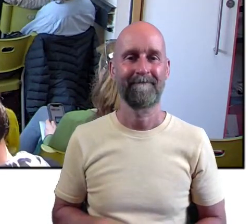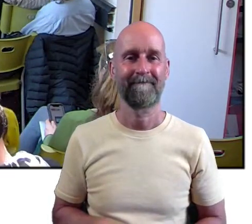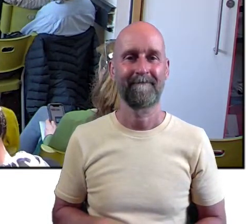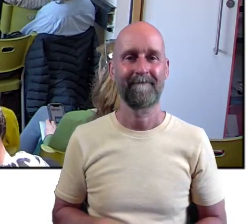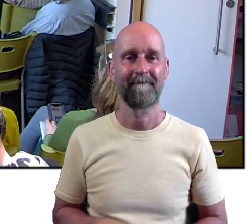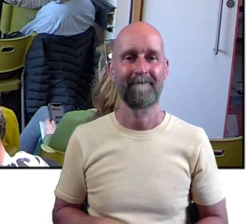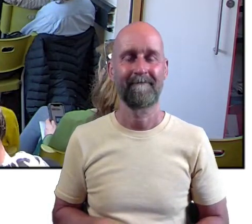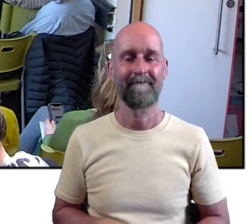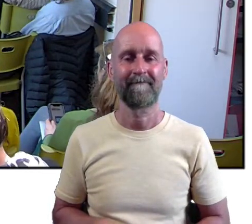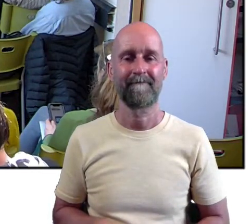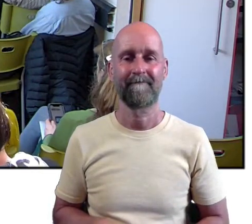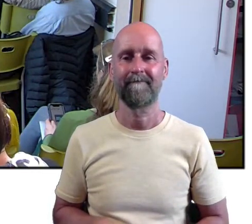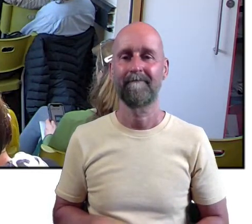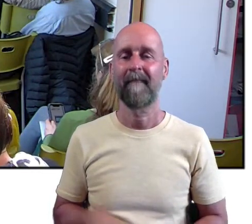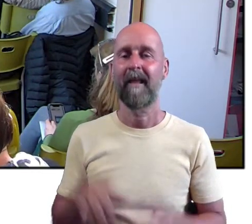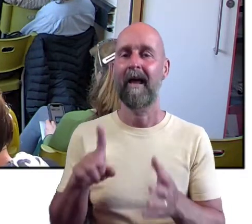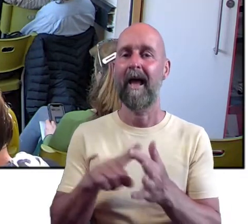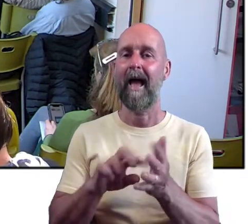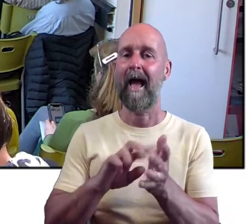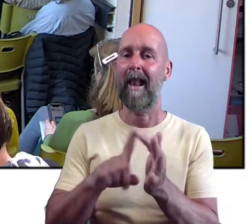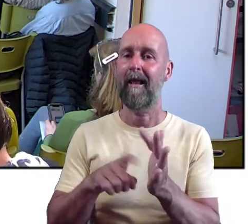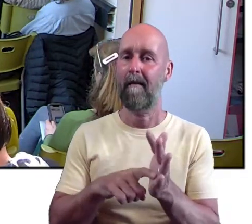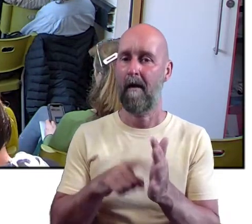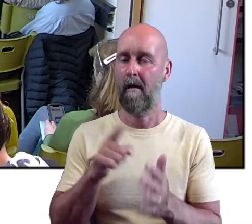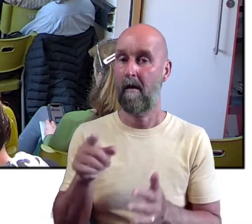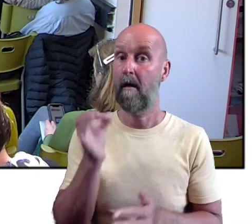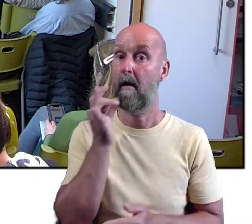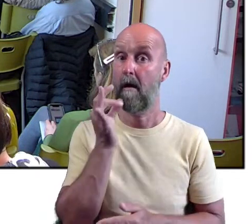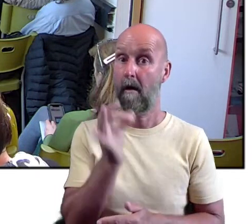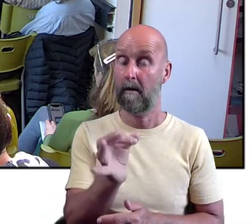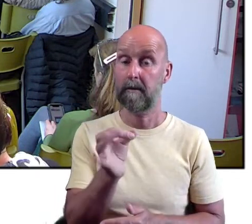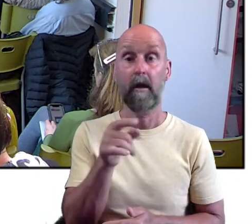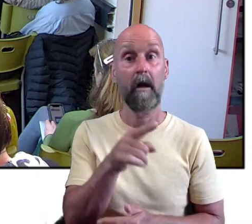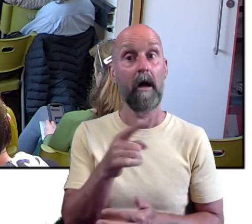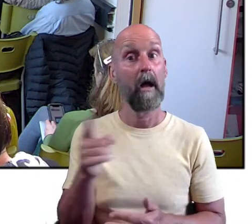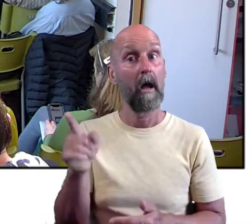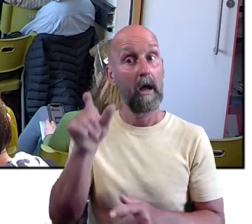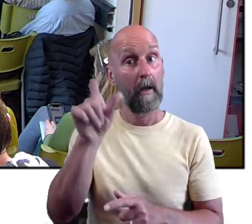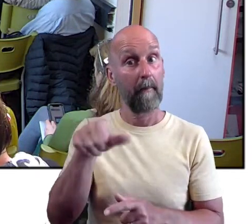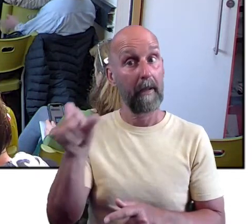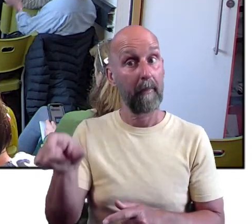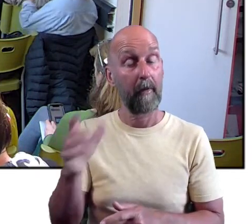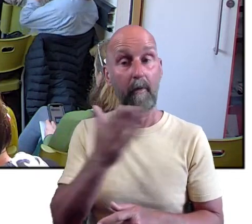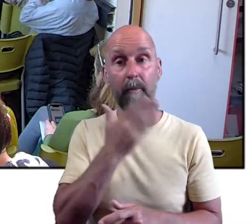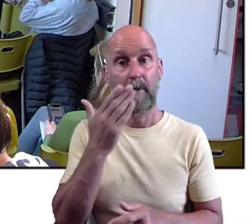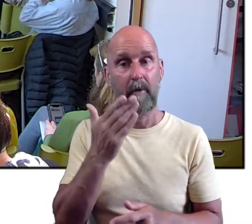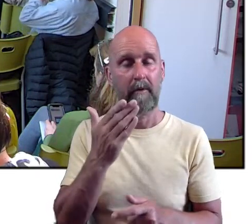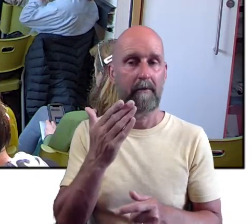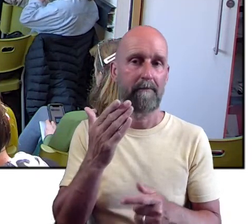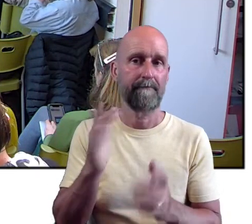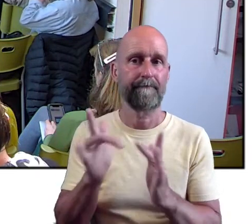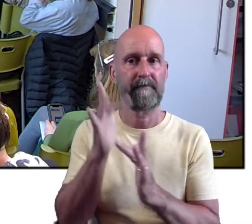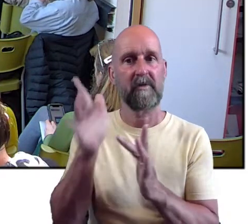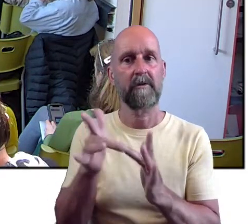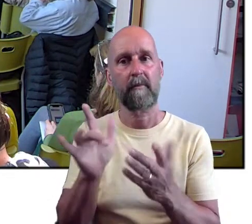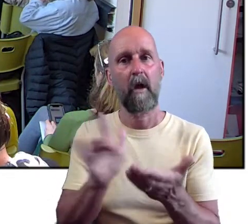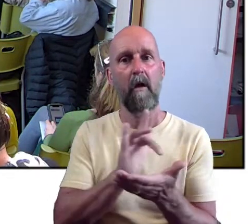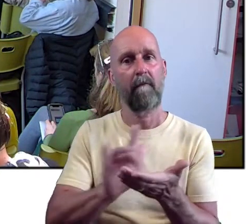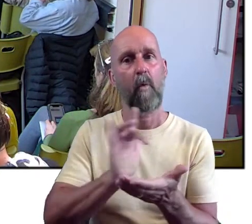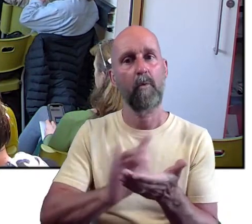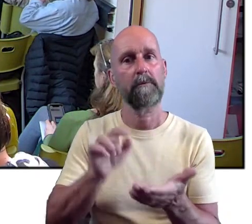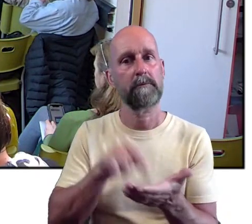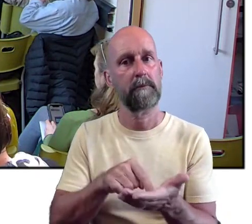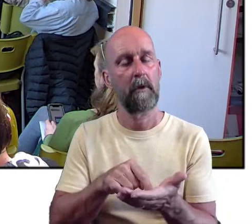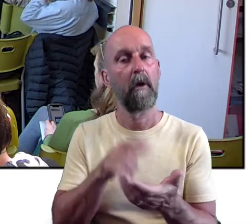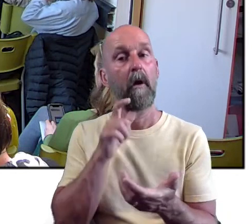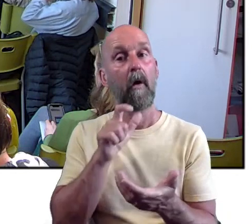It's a question from Eleanor, who asks, were there any issues for people without smartphones engaging with the games, or were you able to design to allow for